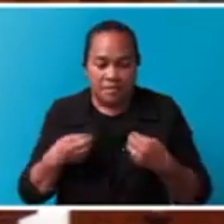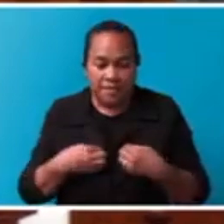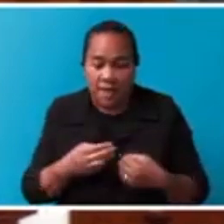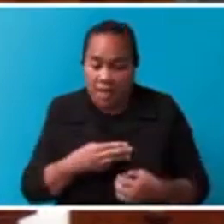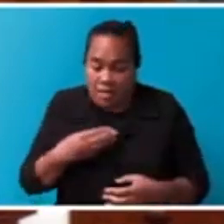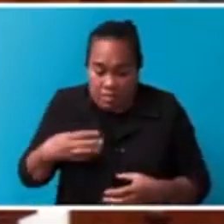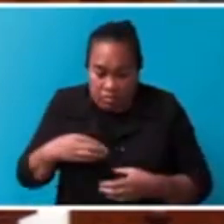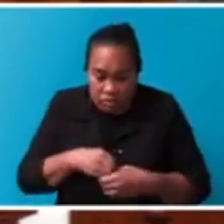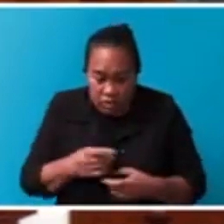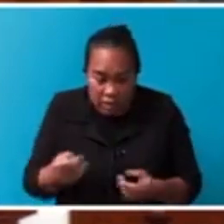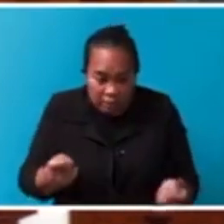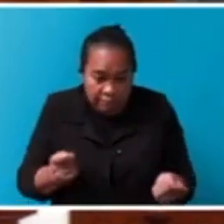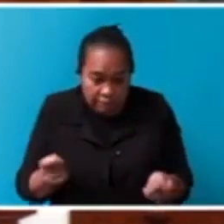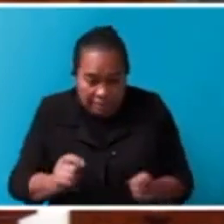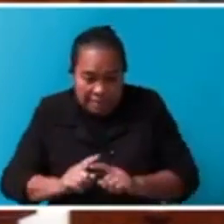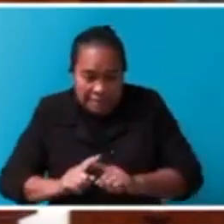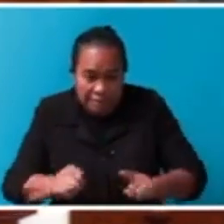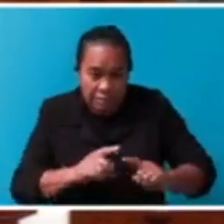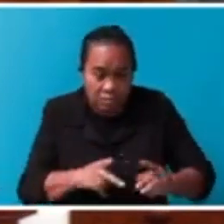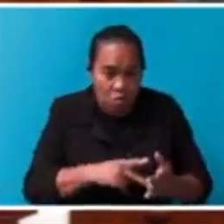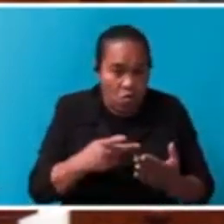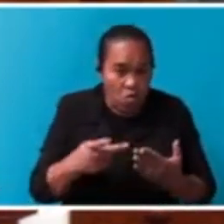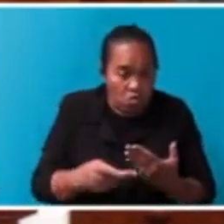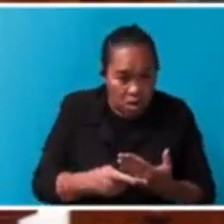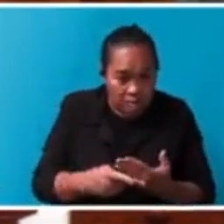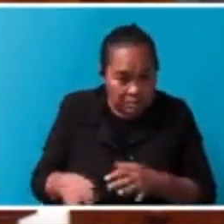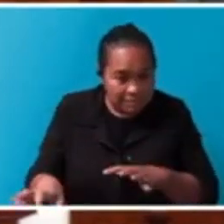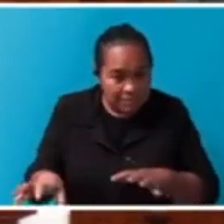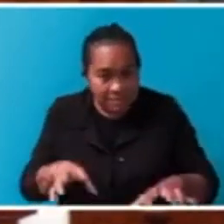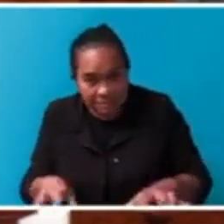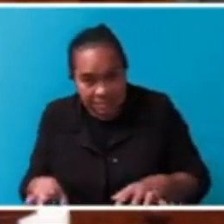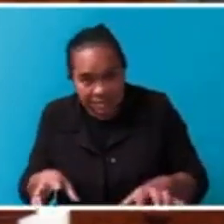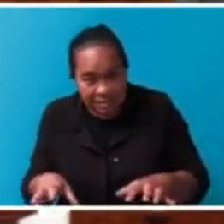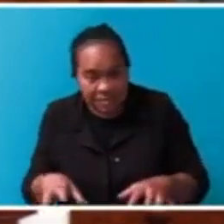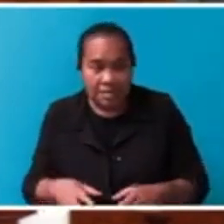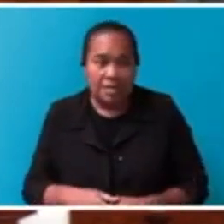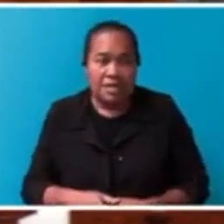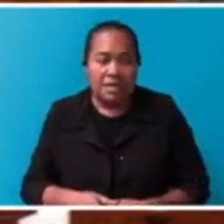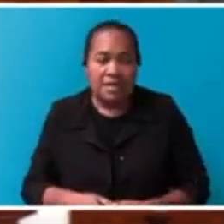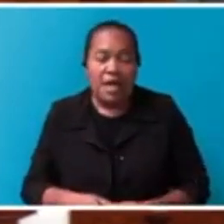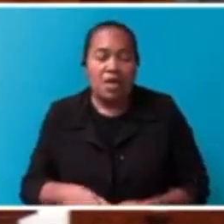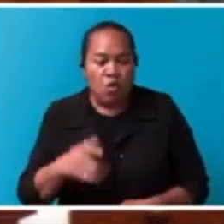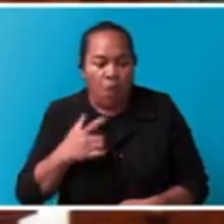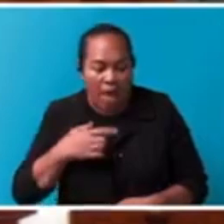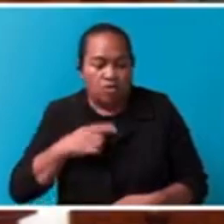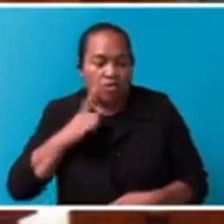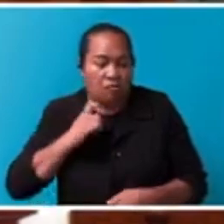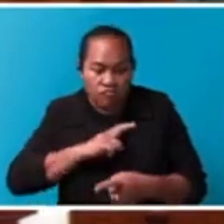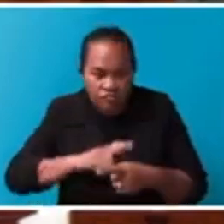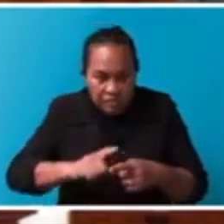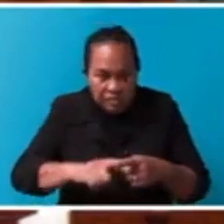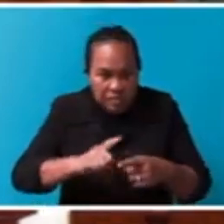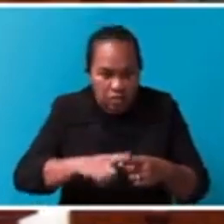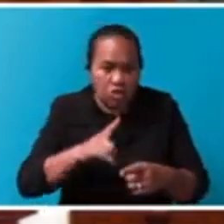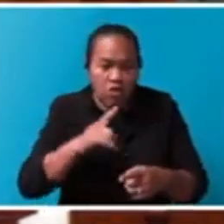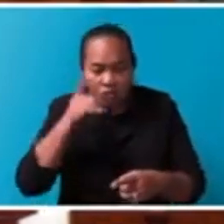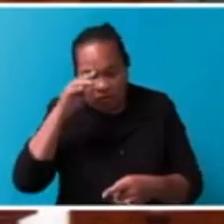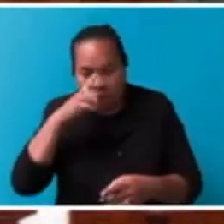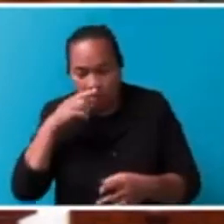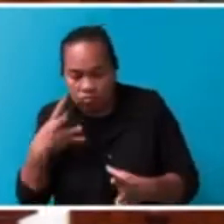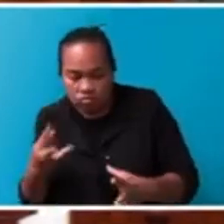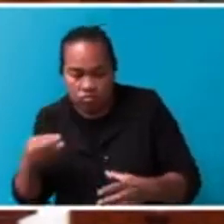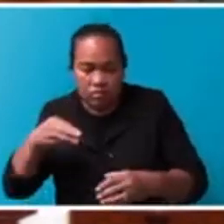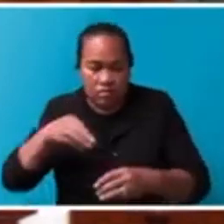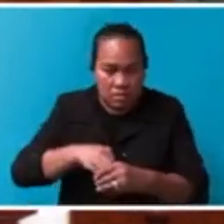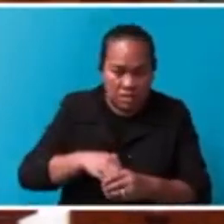coordinating initiatives, programs in each institution to fast-track iTaukei involvement in